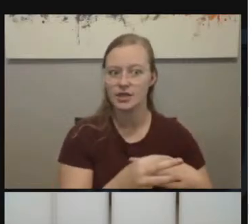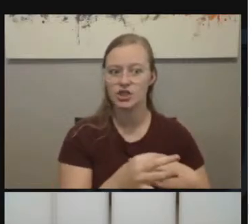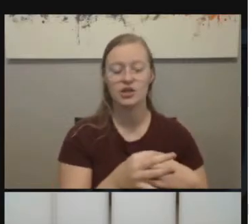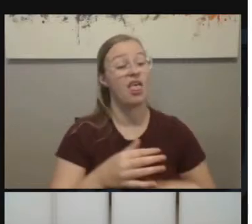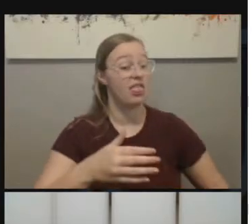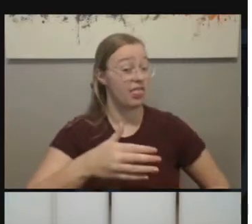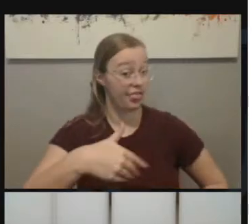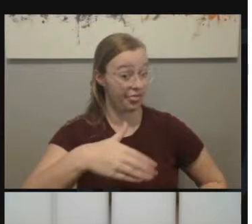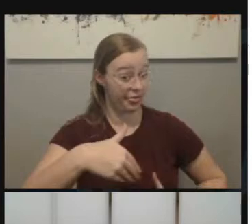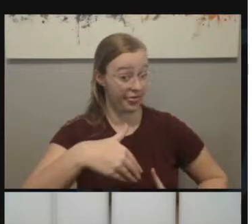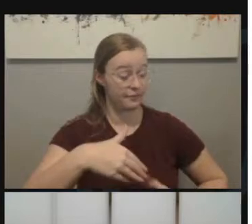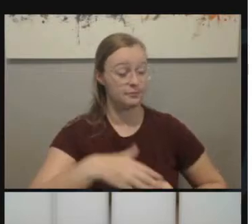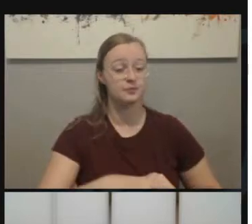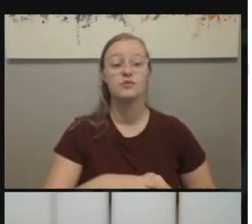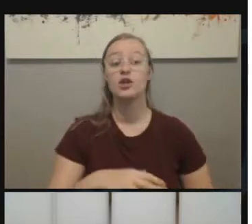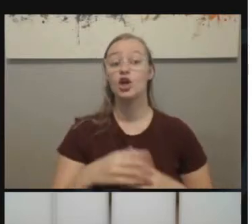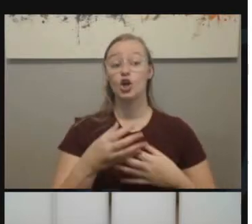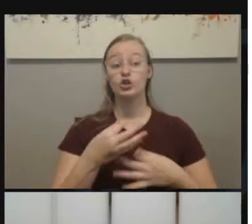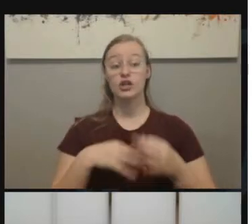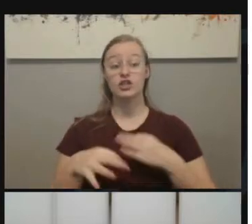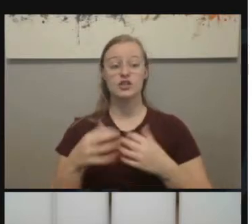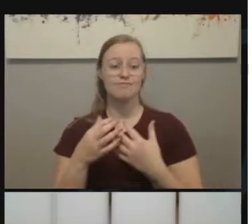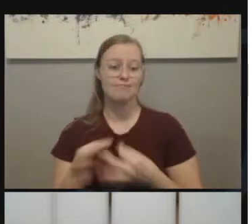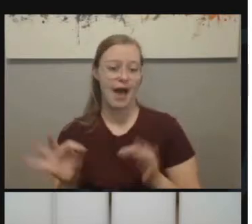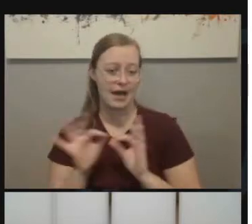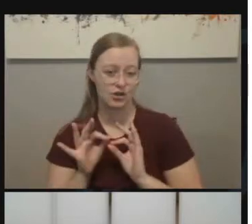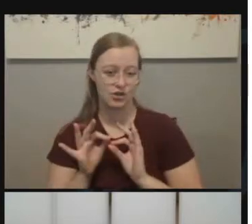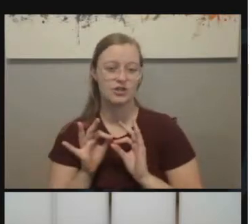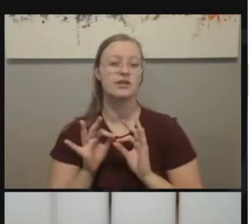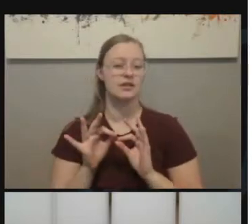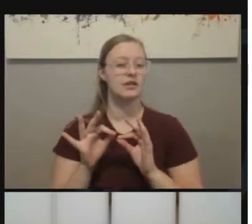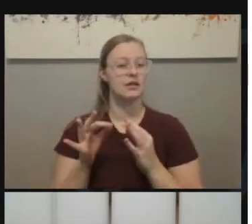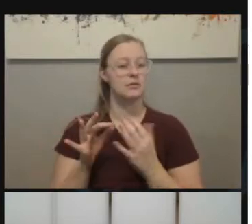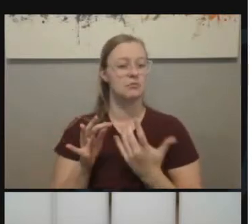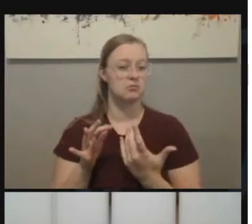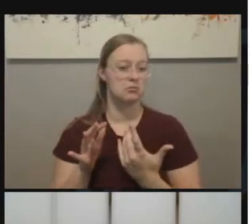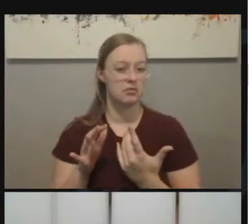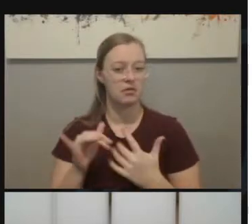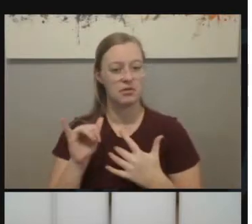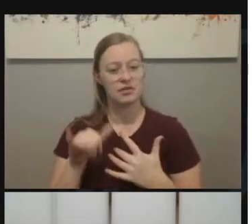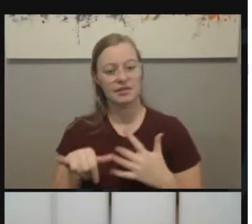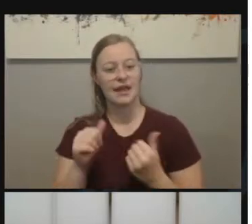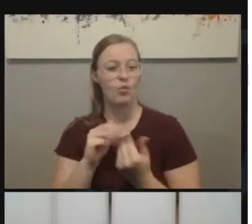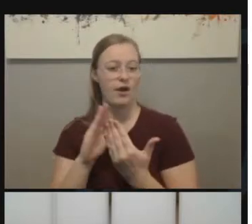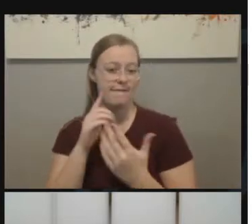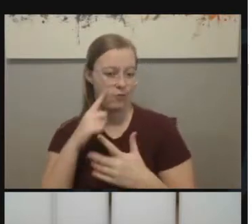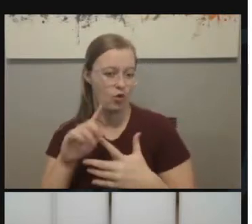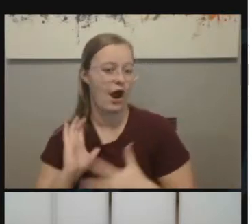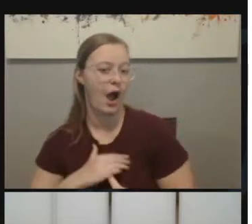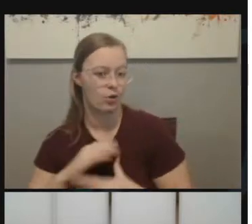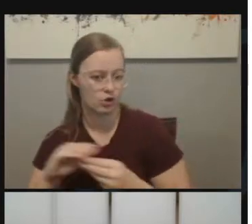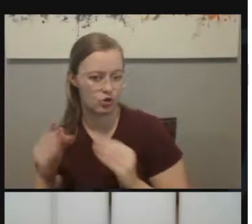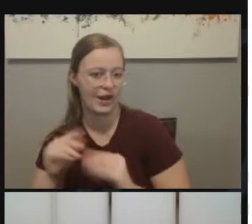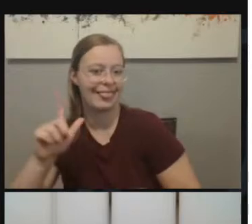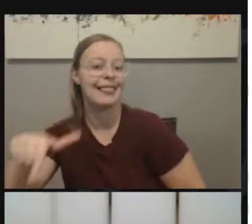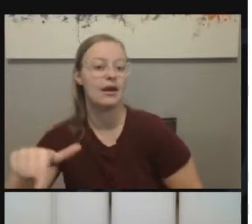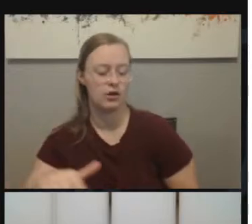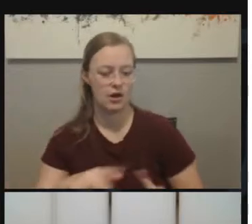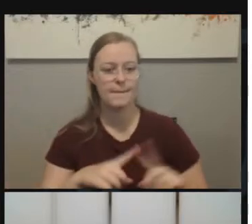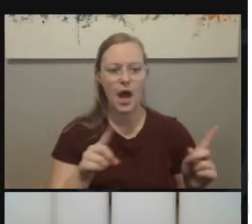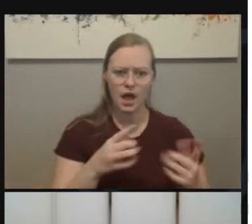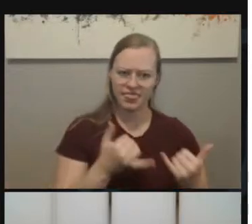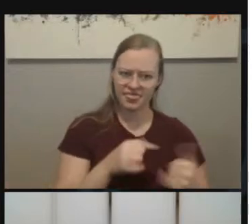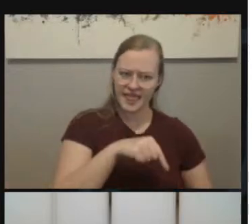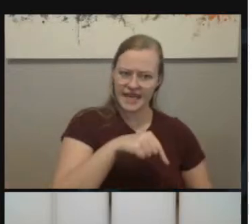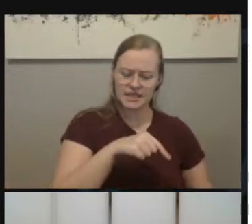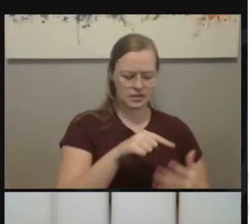yet the transaction matters in a very significant way for our story. But what we're looking at is